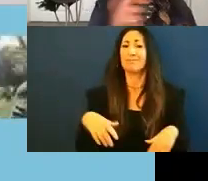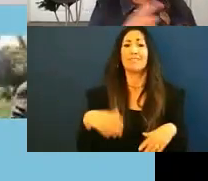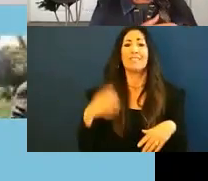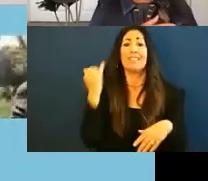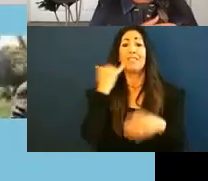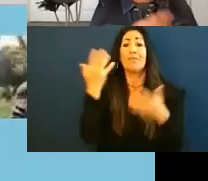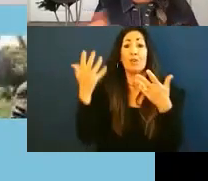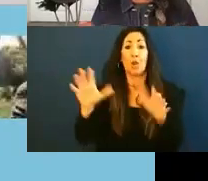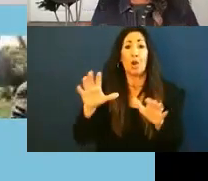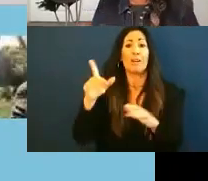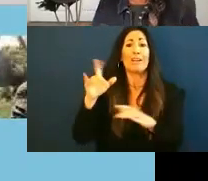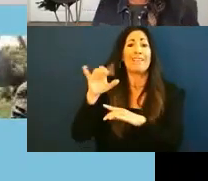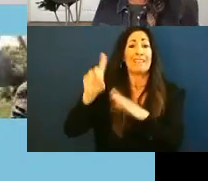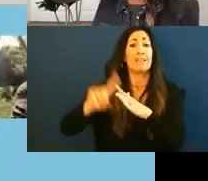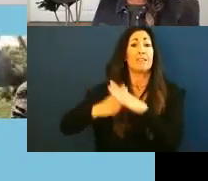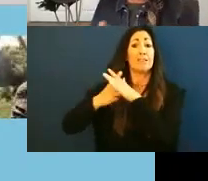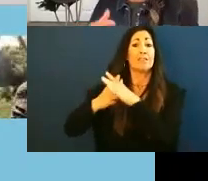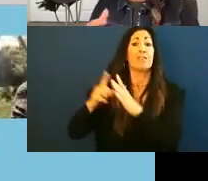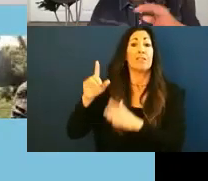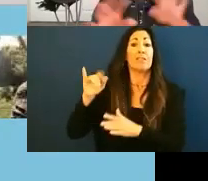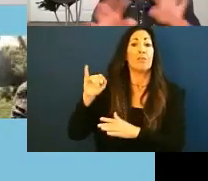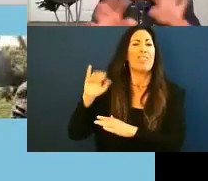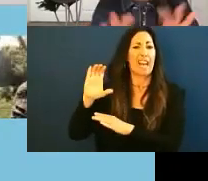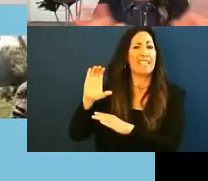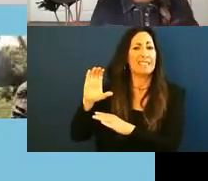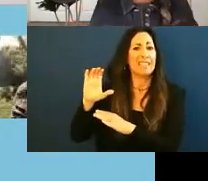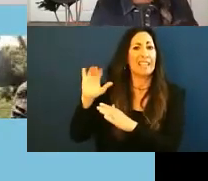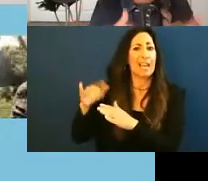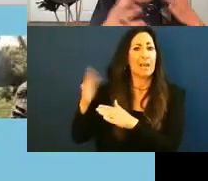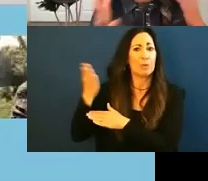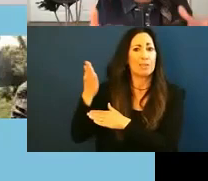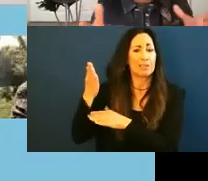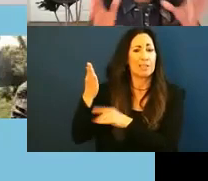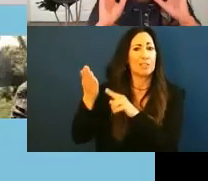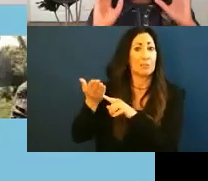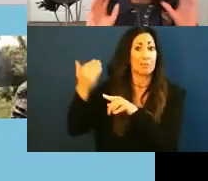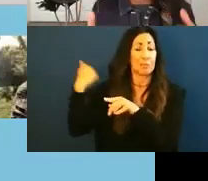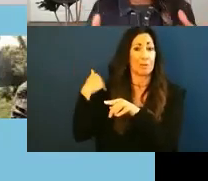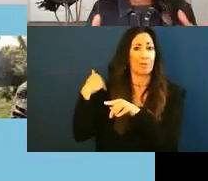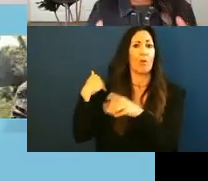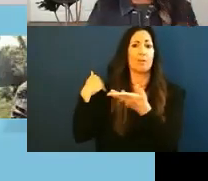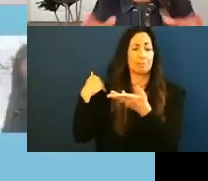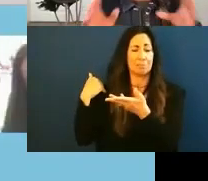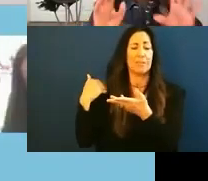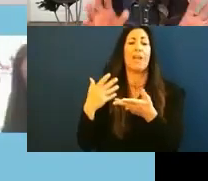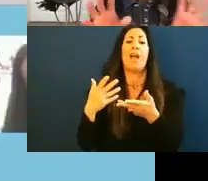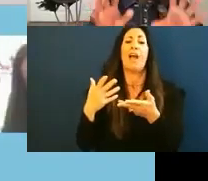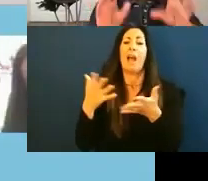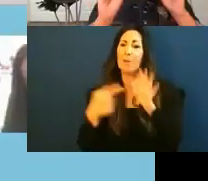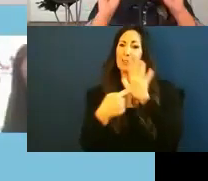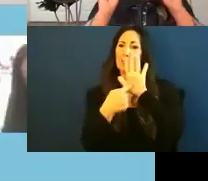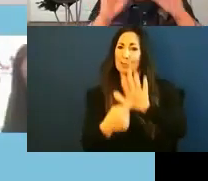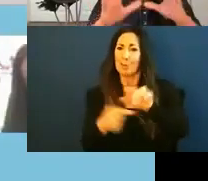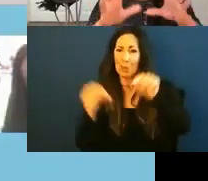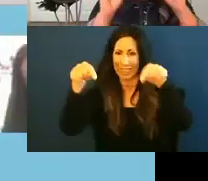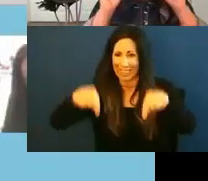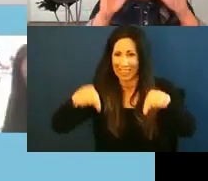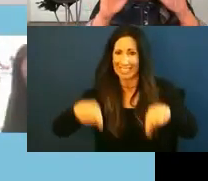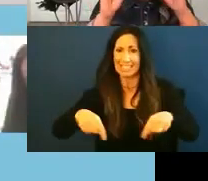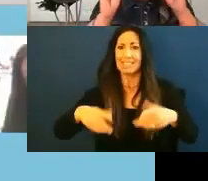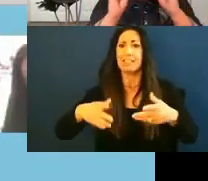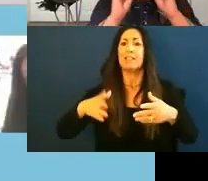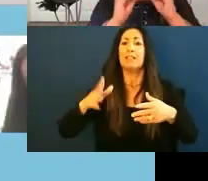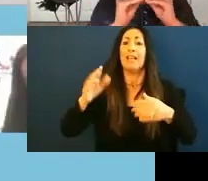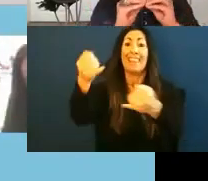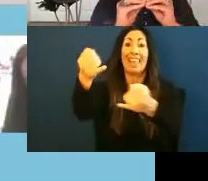the very first, the kickoff opening, you will have seen this poster, but I just wanted to show it to you so we could have a end,